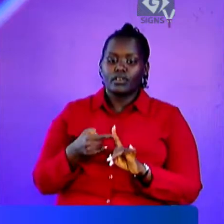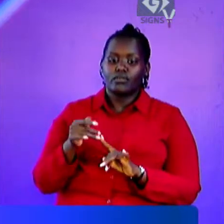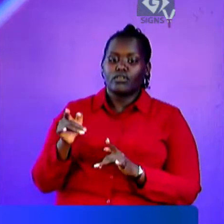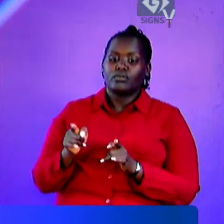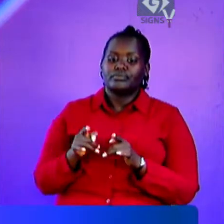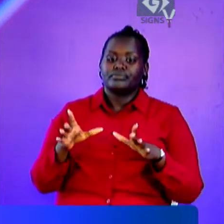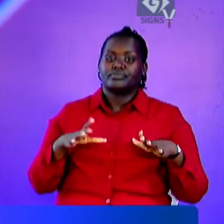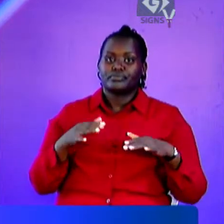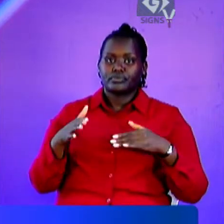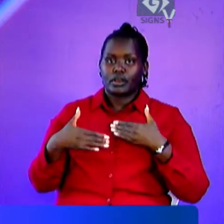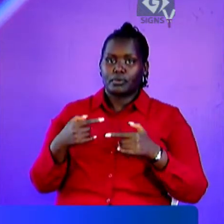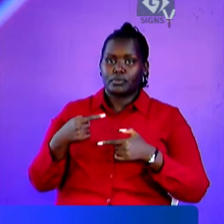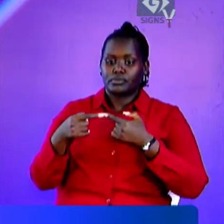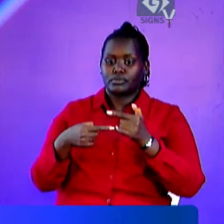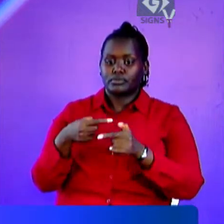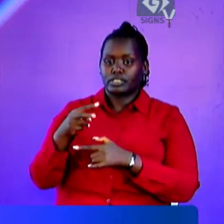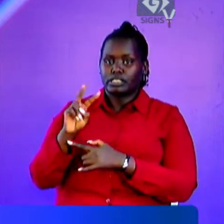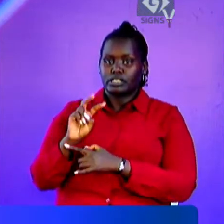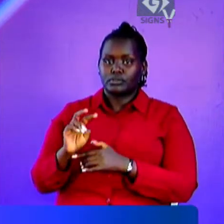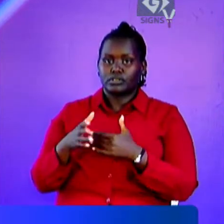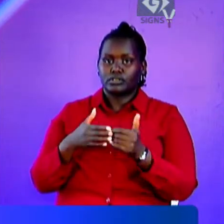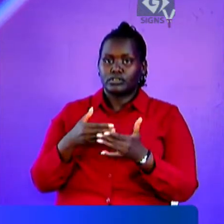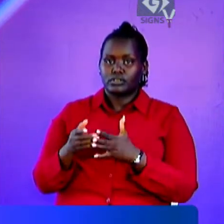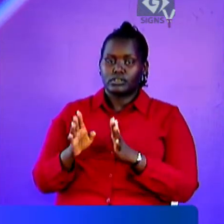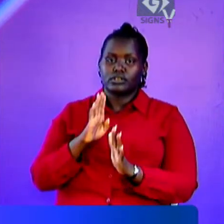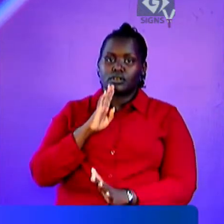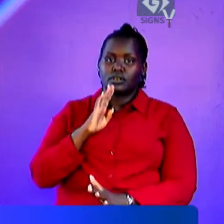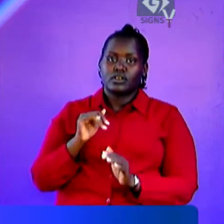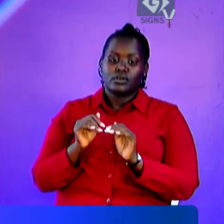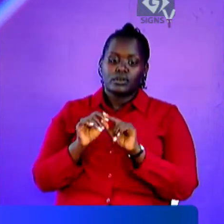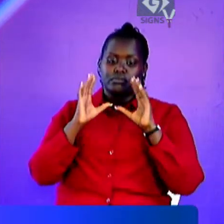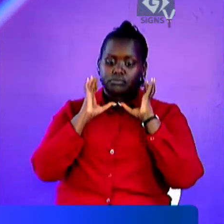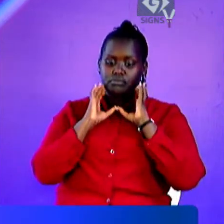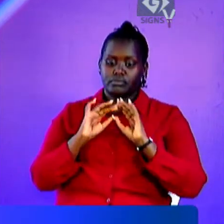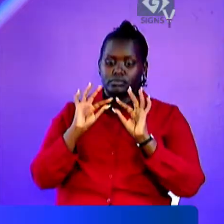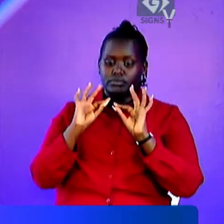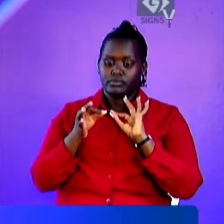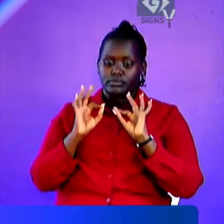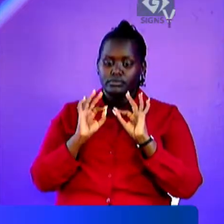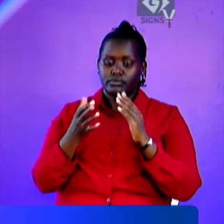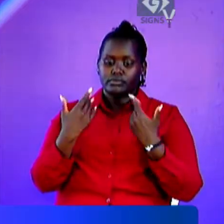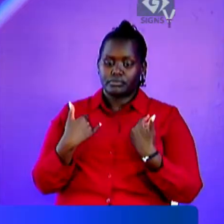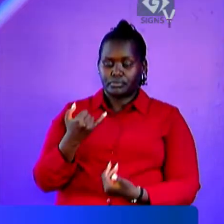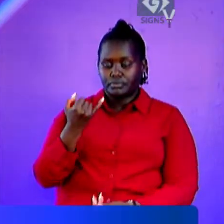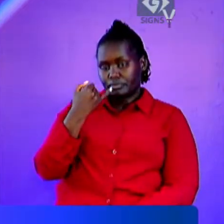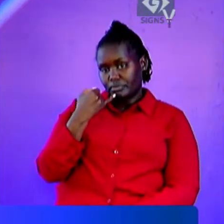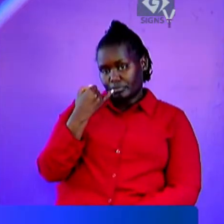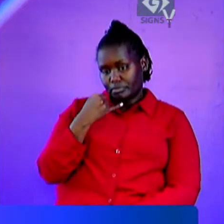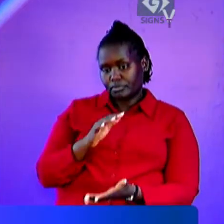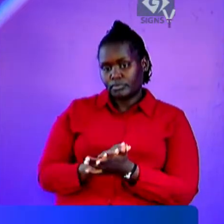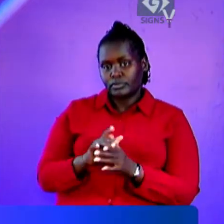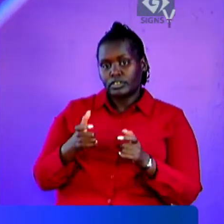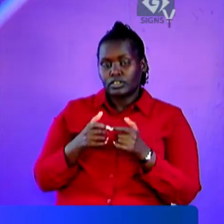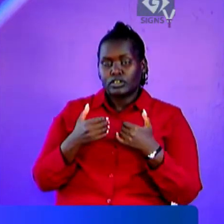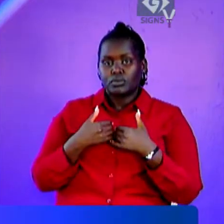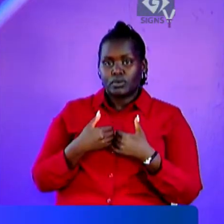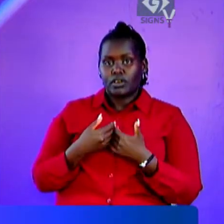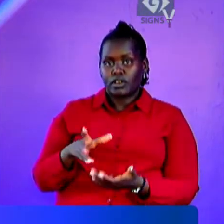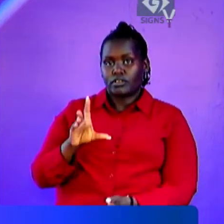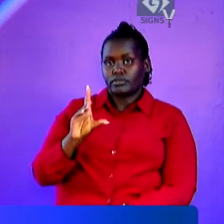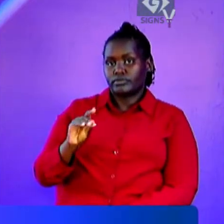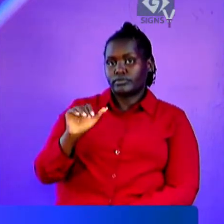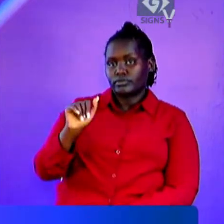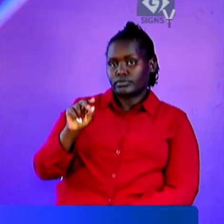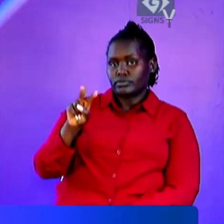that break. Glad you're still watching Science Breakfast with me, Alan Hubbard. A sign language interpreter this morning is Chabi Ward. In studio, we are with Mr.